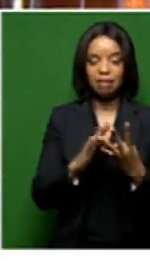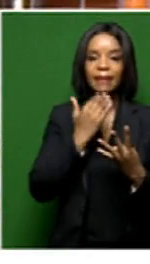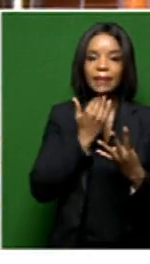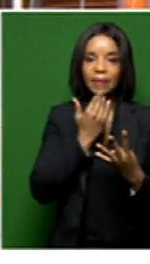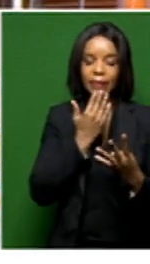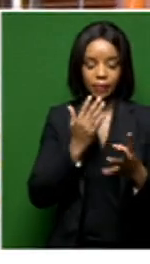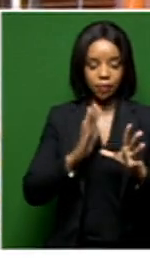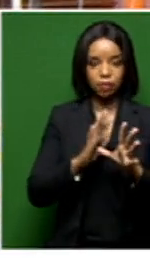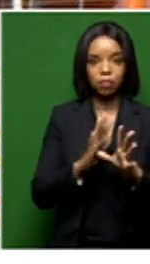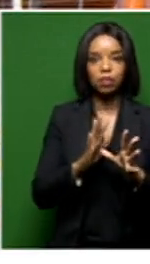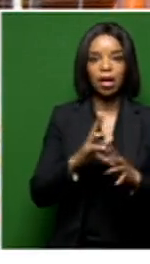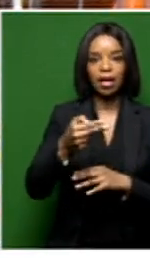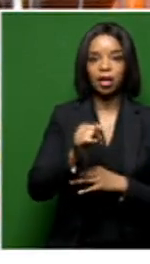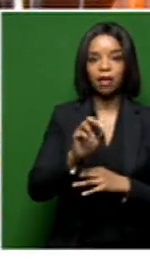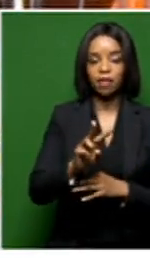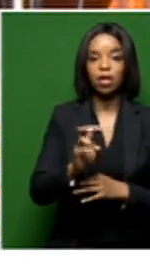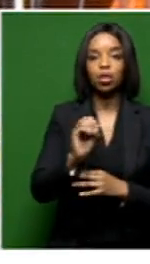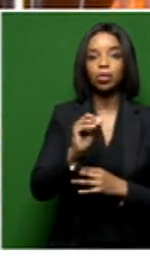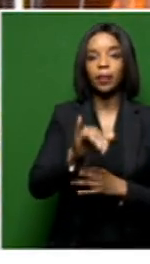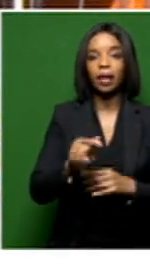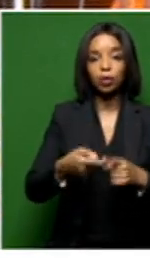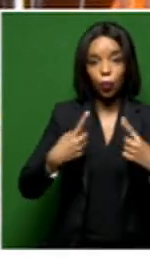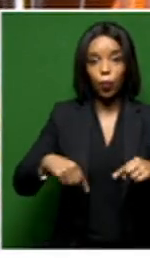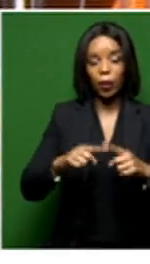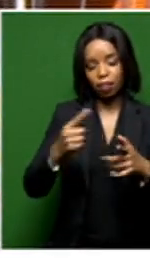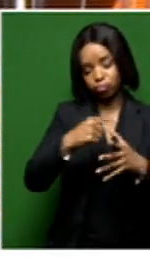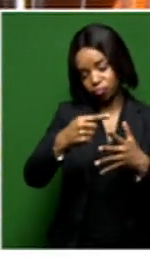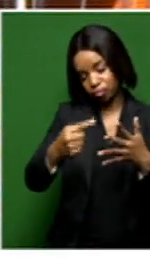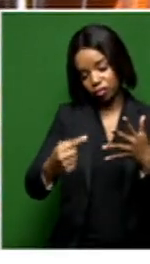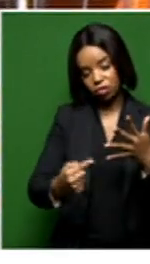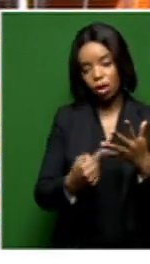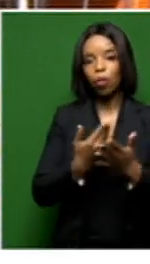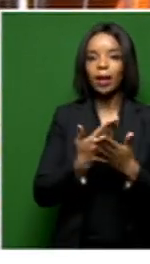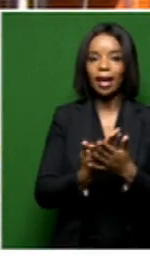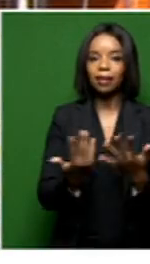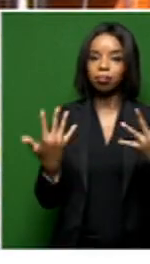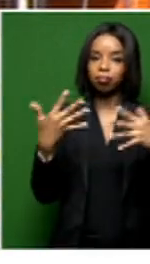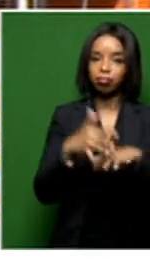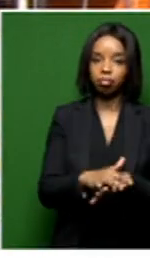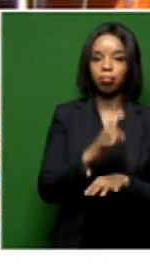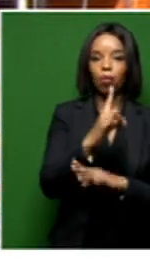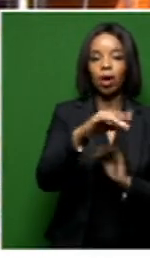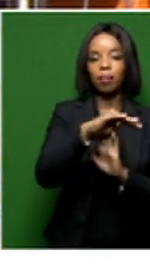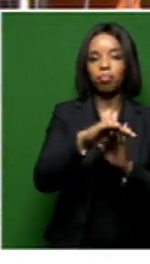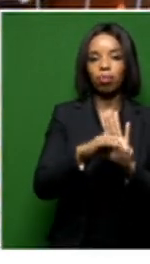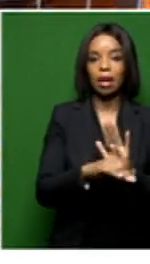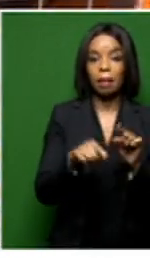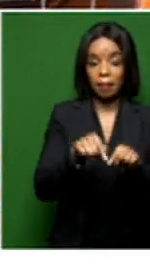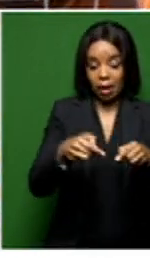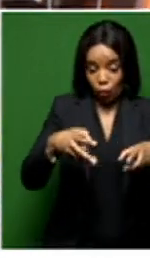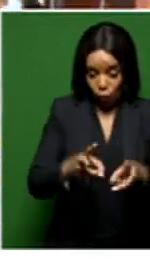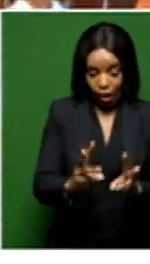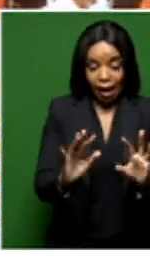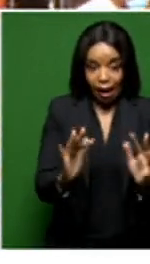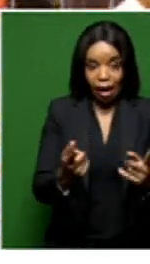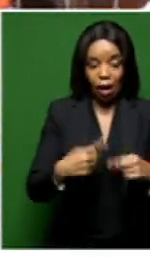we holistically and integrate all these diseases within the same program. So in that way, that's how we are picking